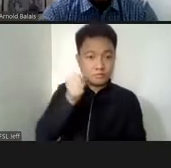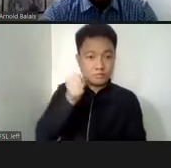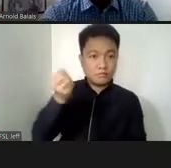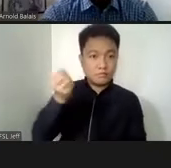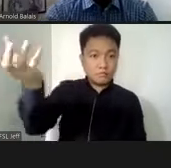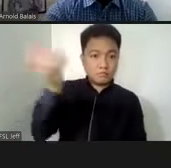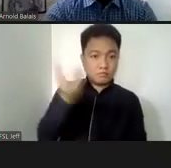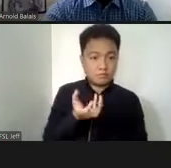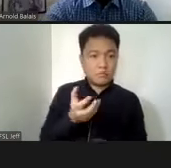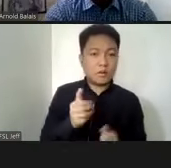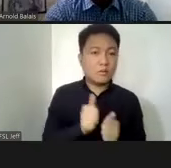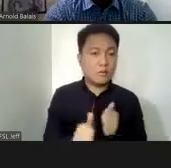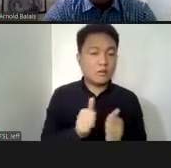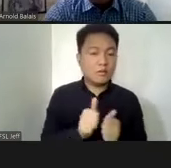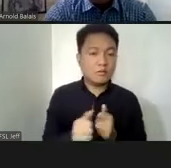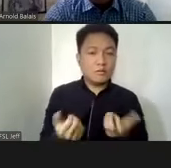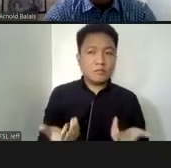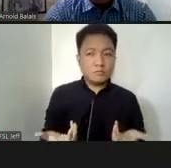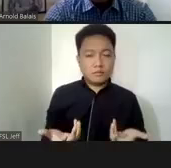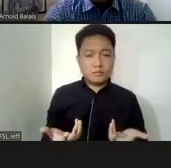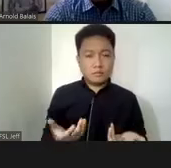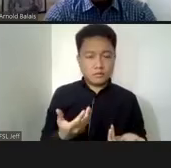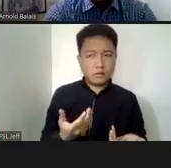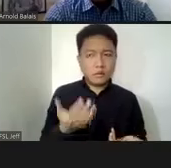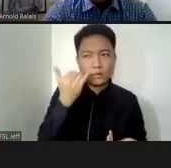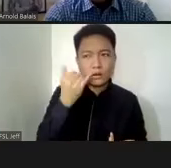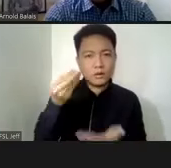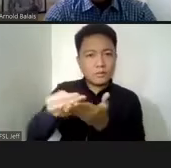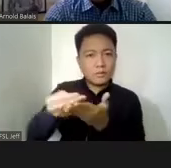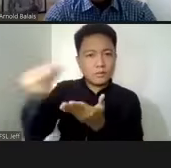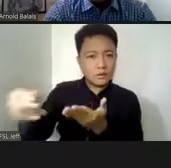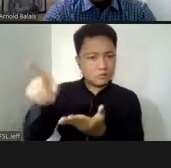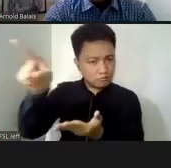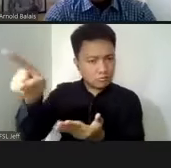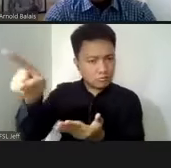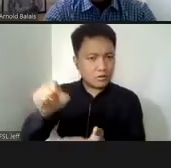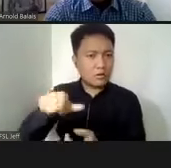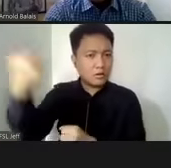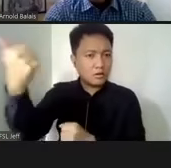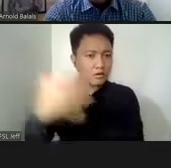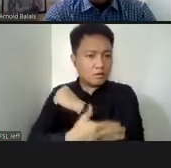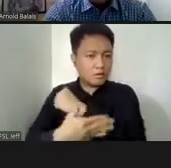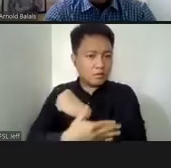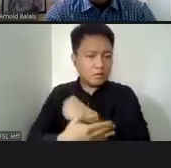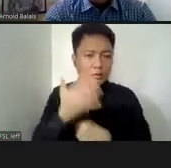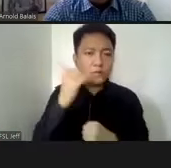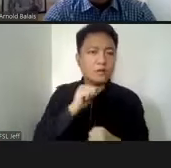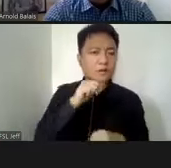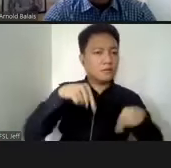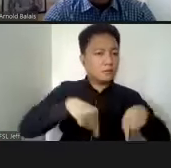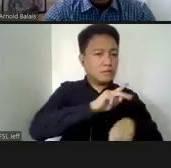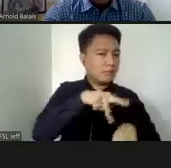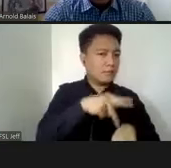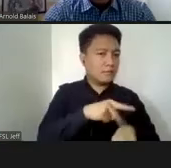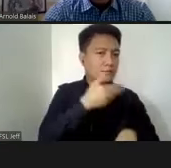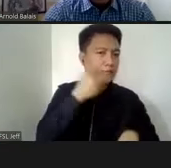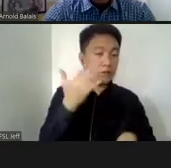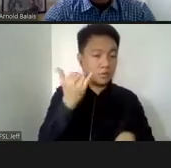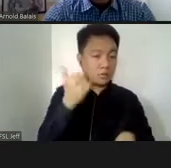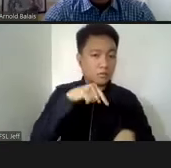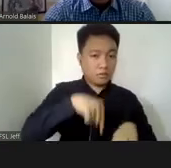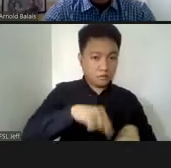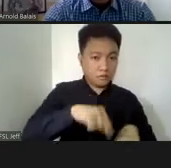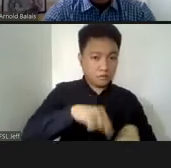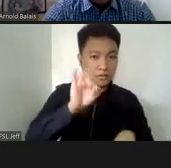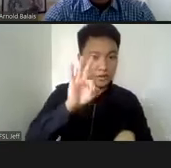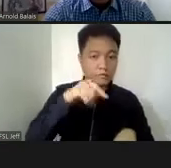coffee because it would help more our farmers? We have so many farmers that we have